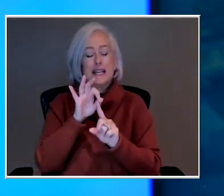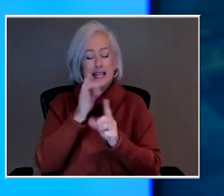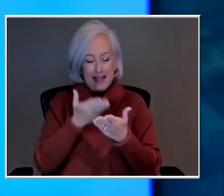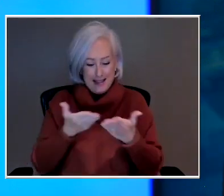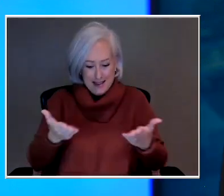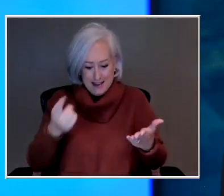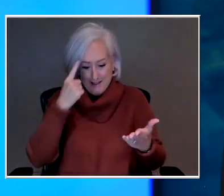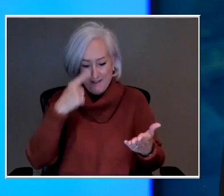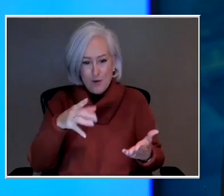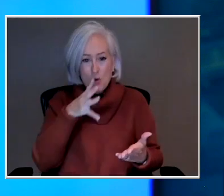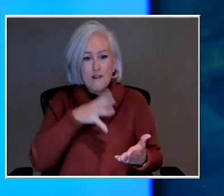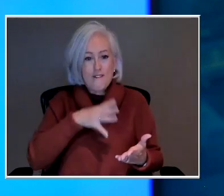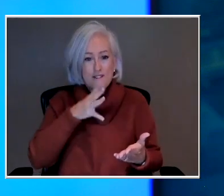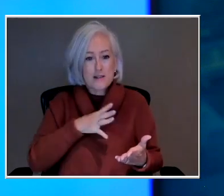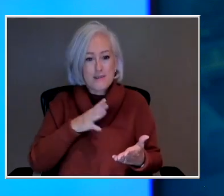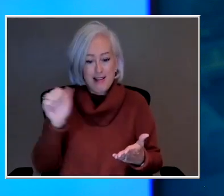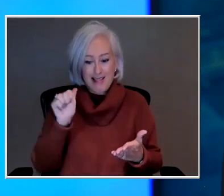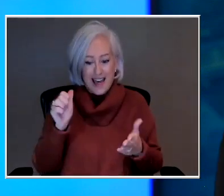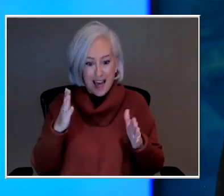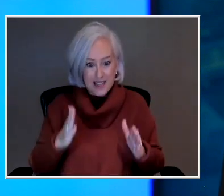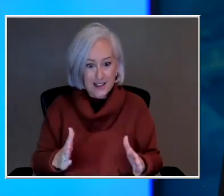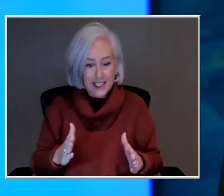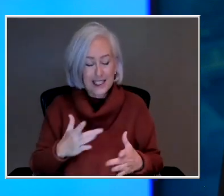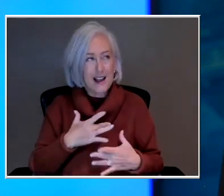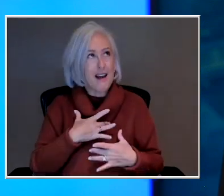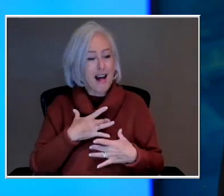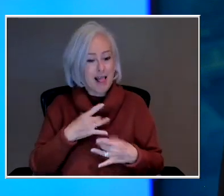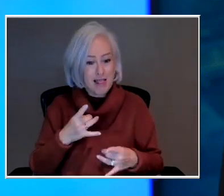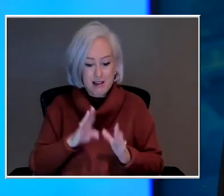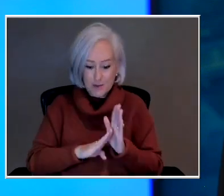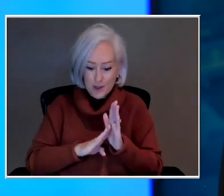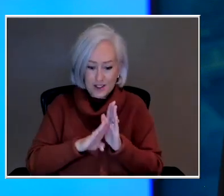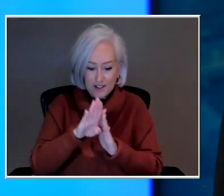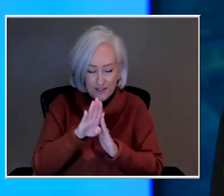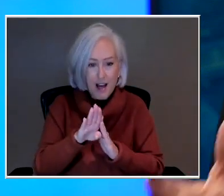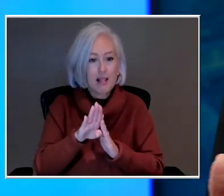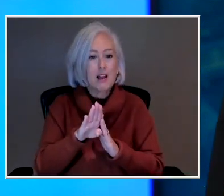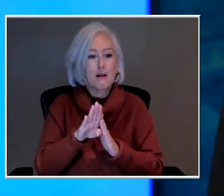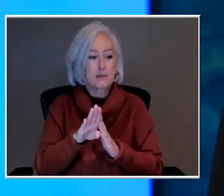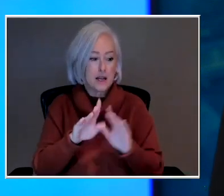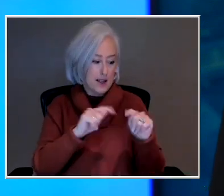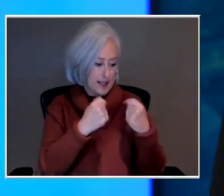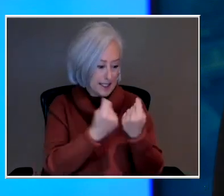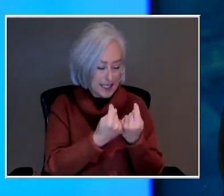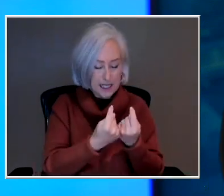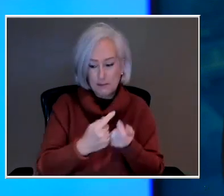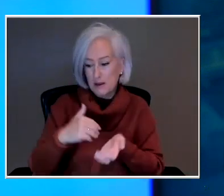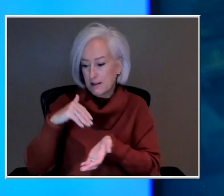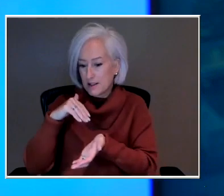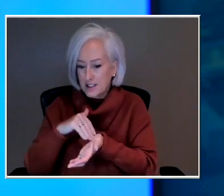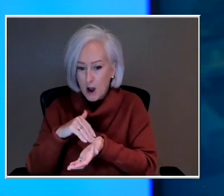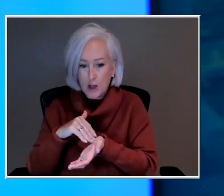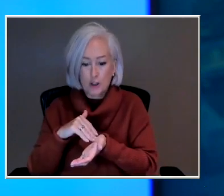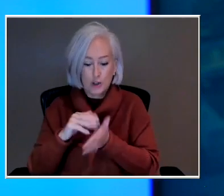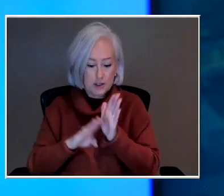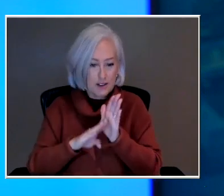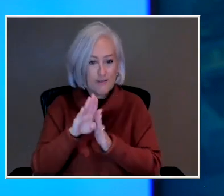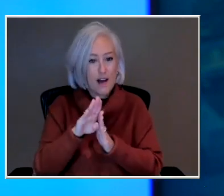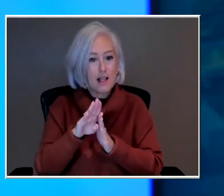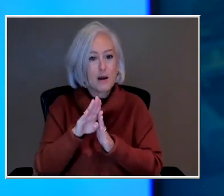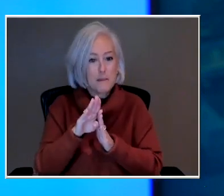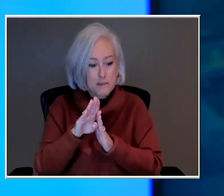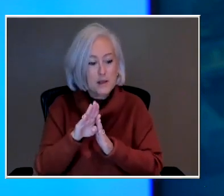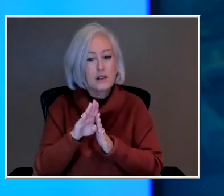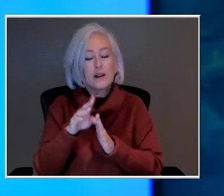fact that we've developed, our teams, our leaders, our physicians have developed a female athlete program. There are unique needs of the